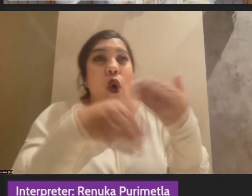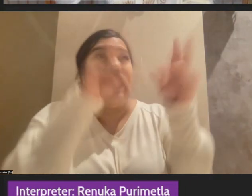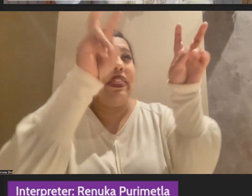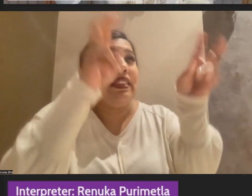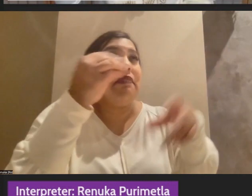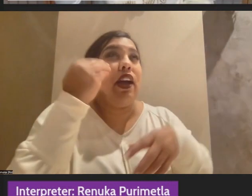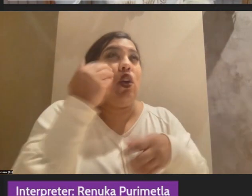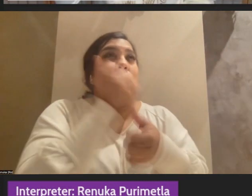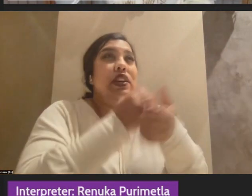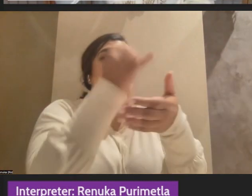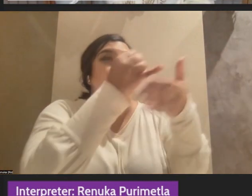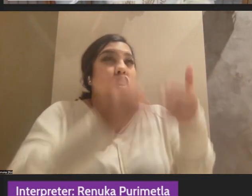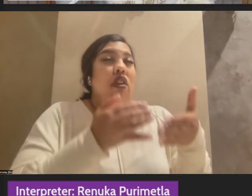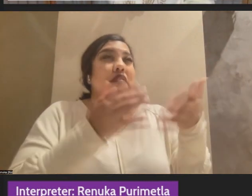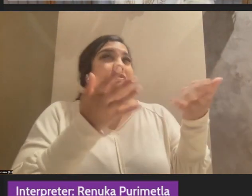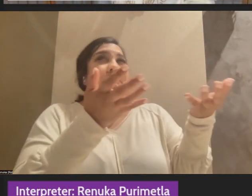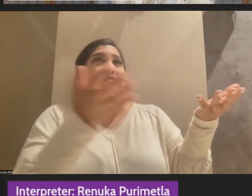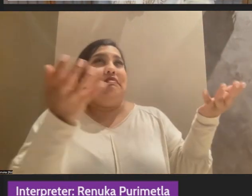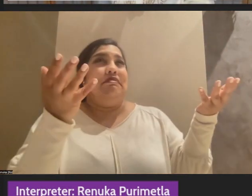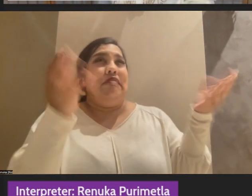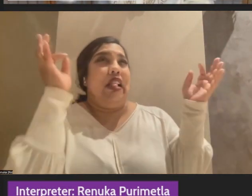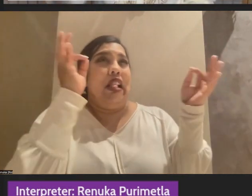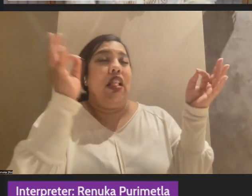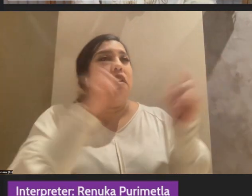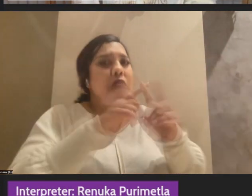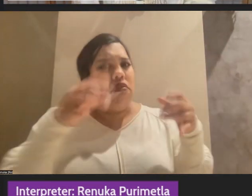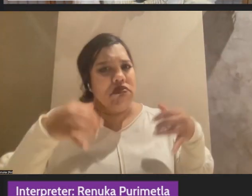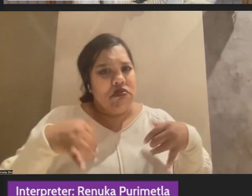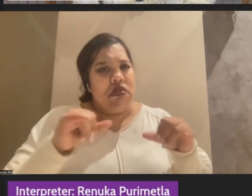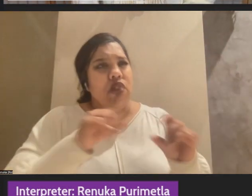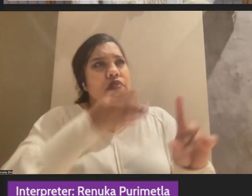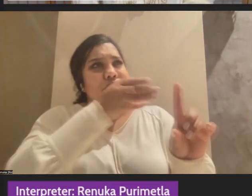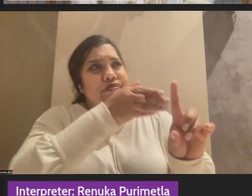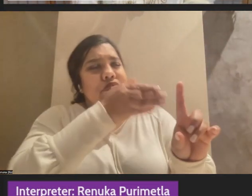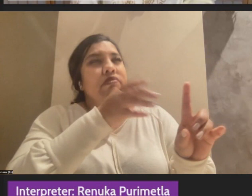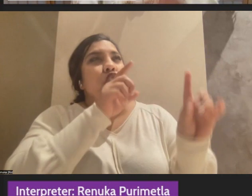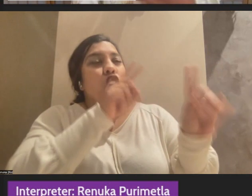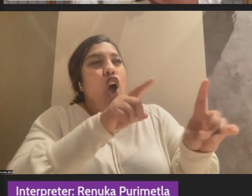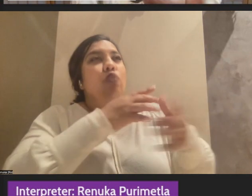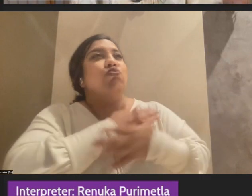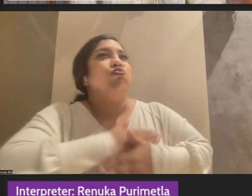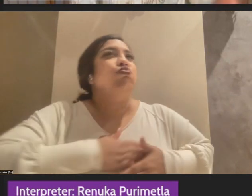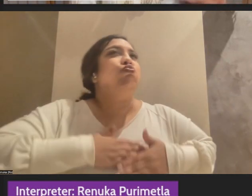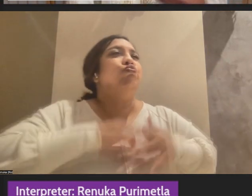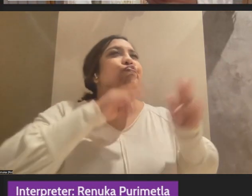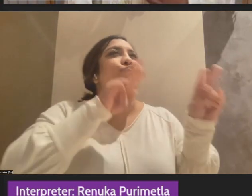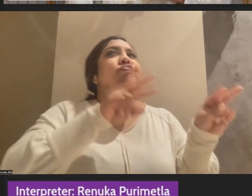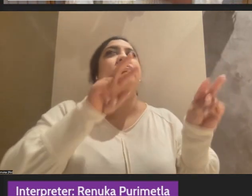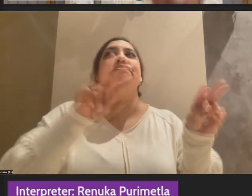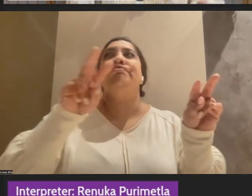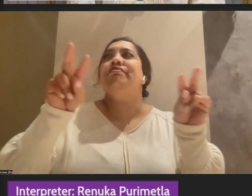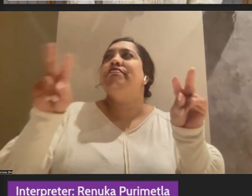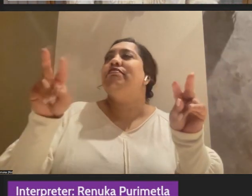or piece of art. I can enjoy the art for what it is being, for what I see and